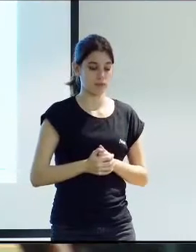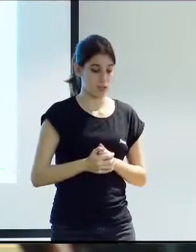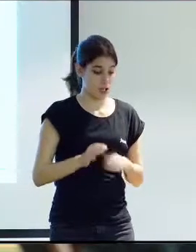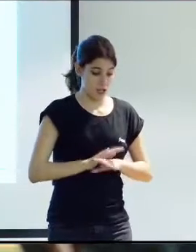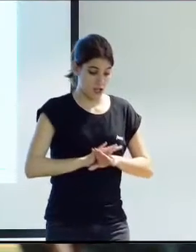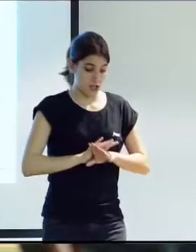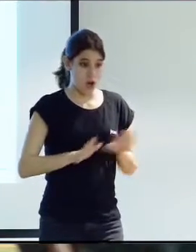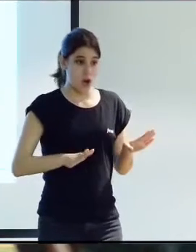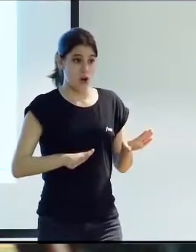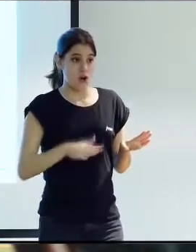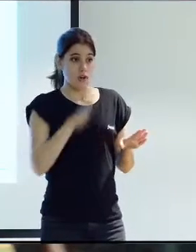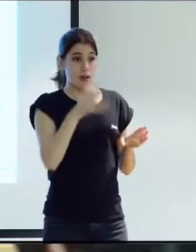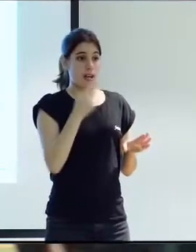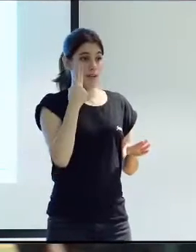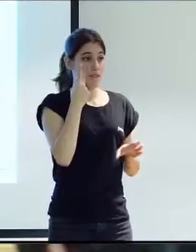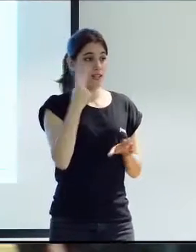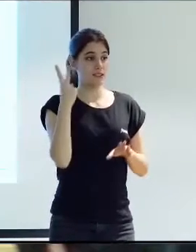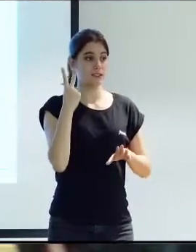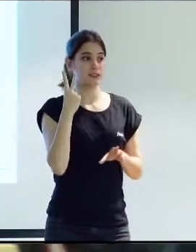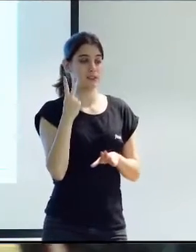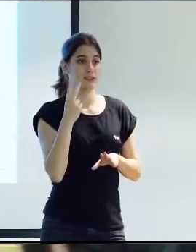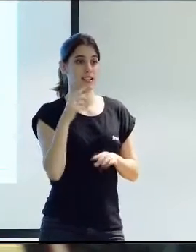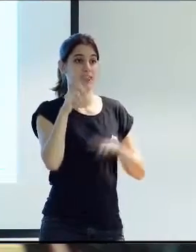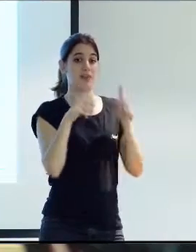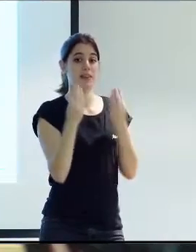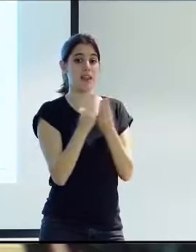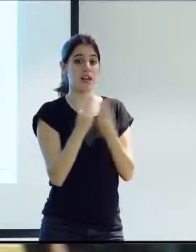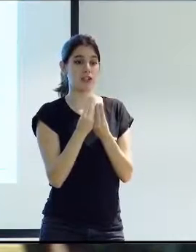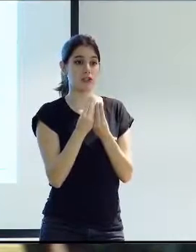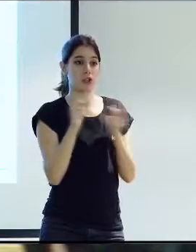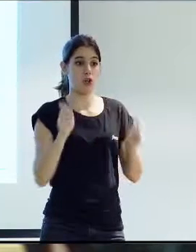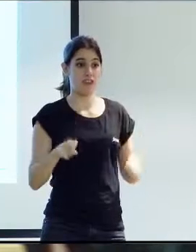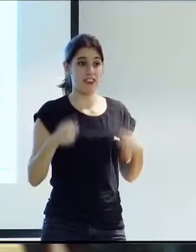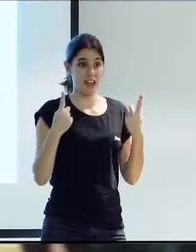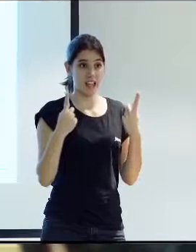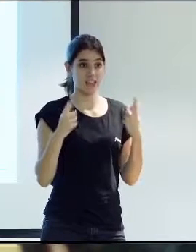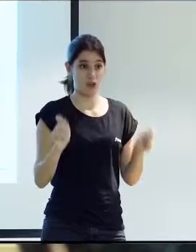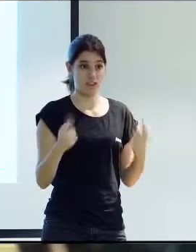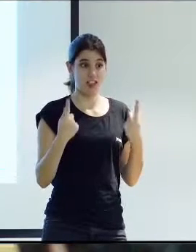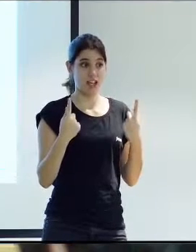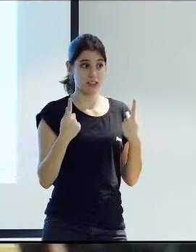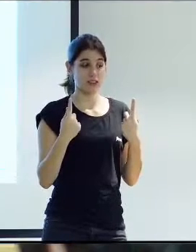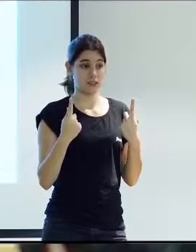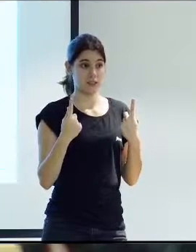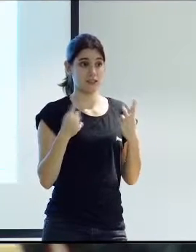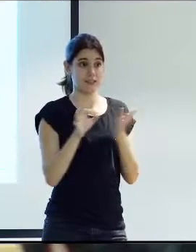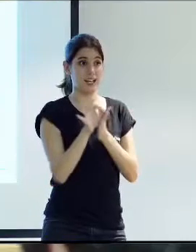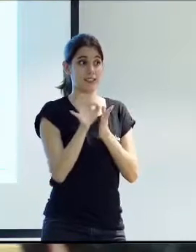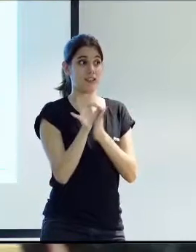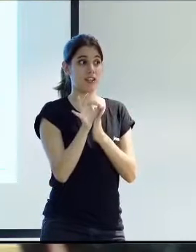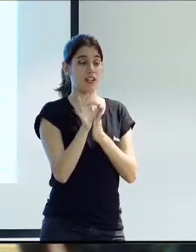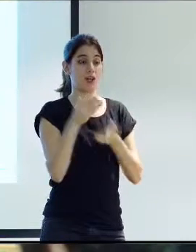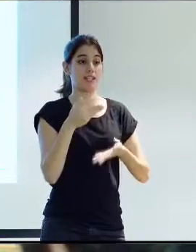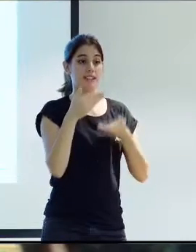help us with our situations. Let us review the data, the official data that come